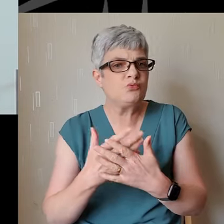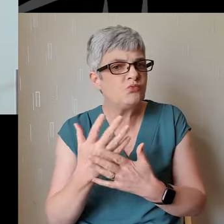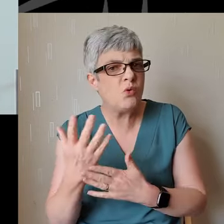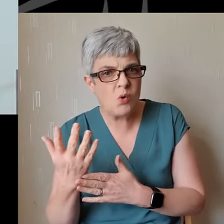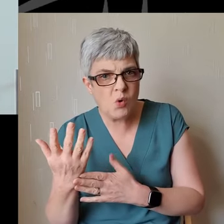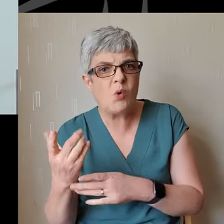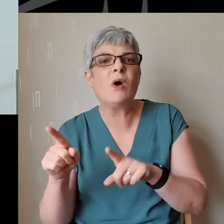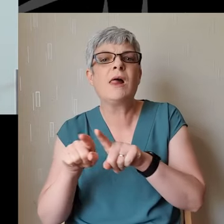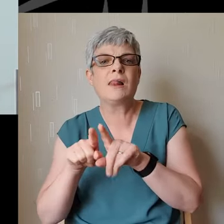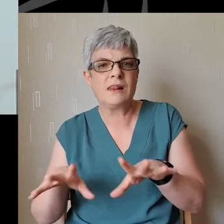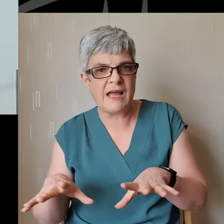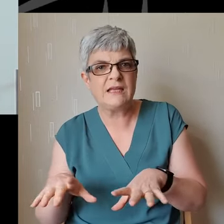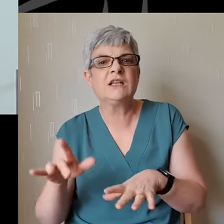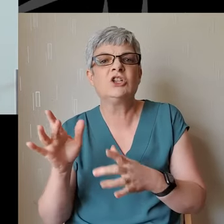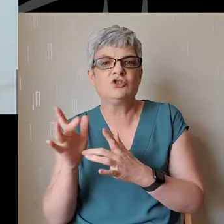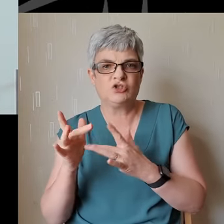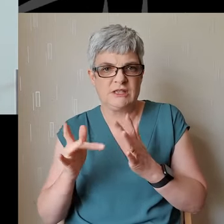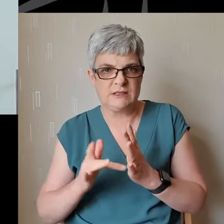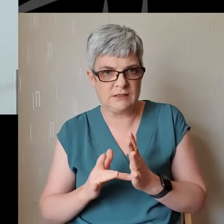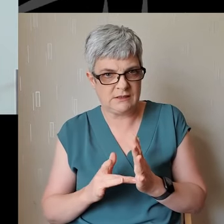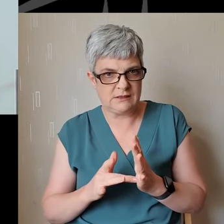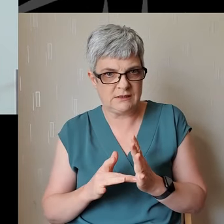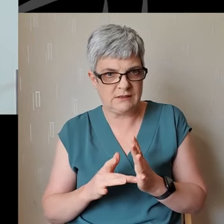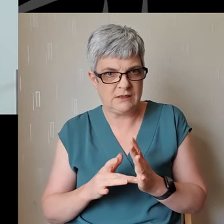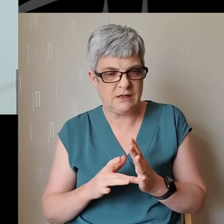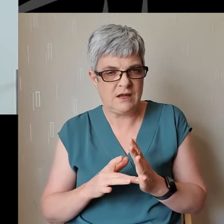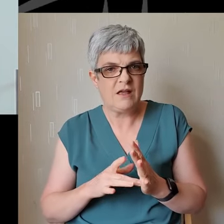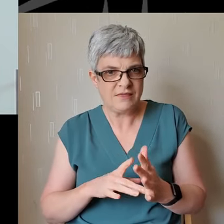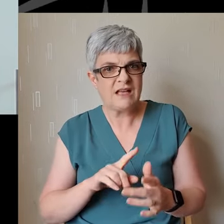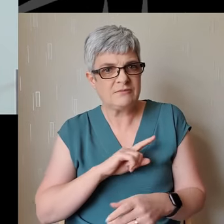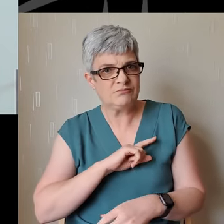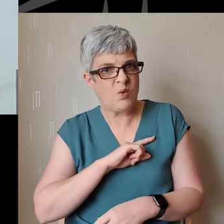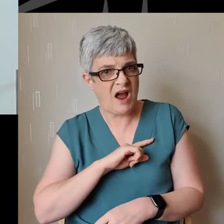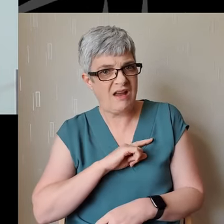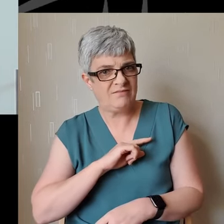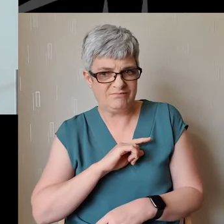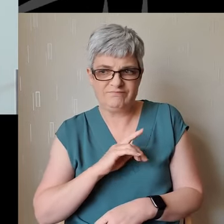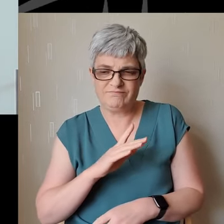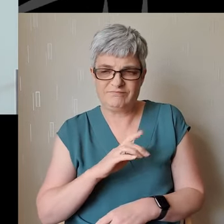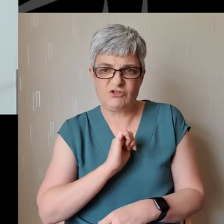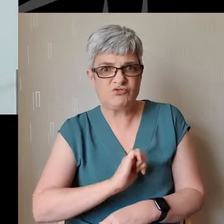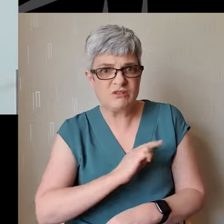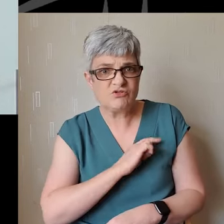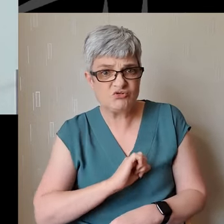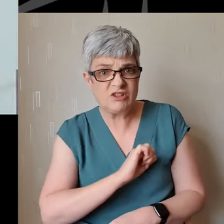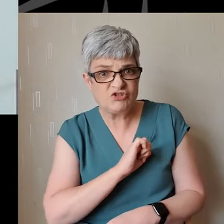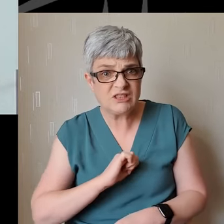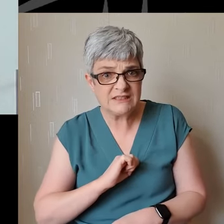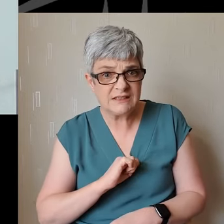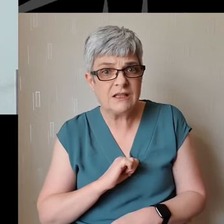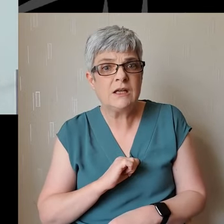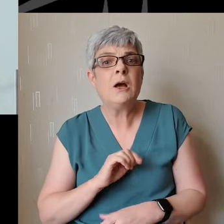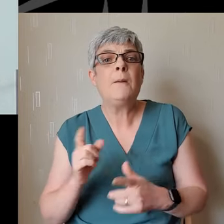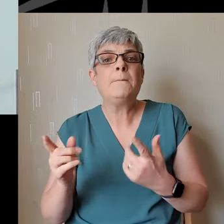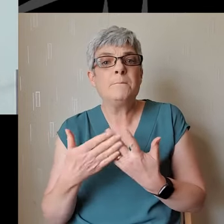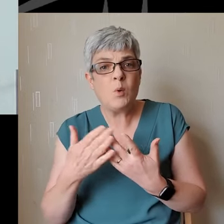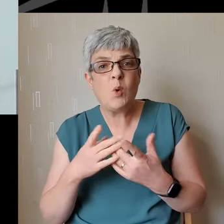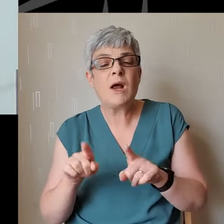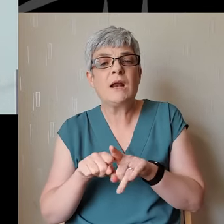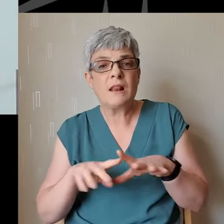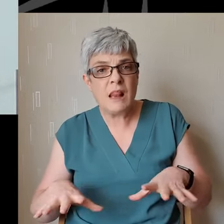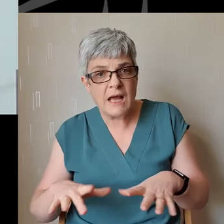like Jesus. For that is what every Christian is called to be and to become, more like Jesus.